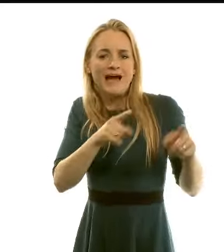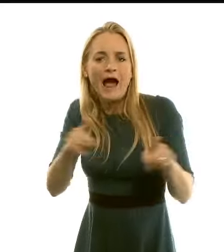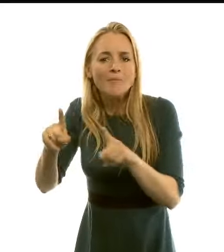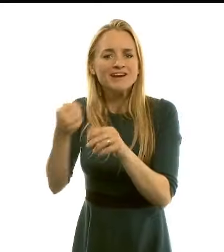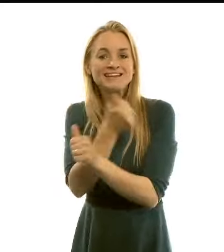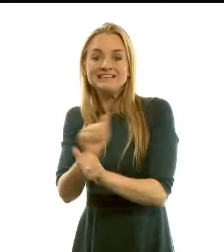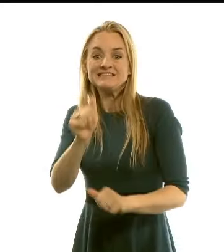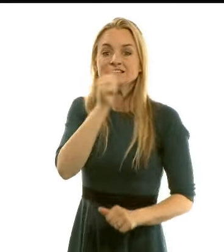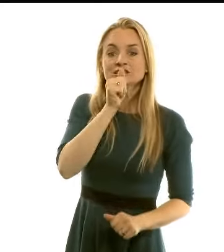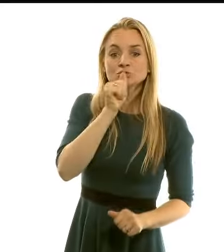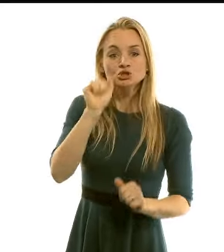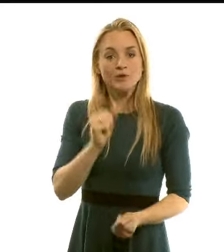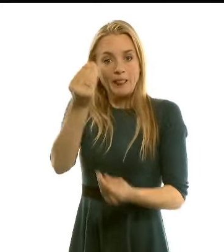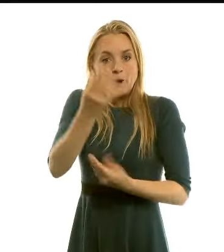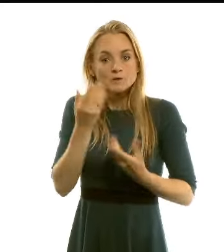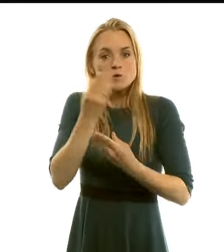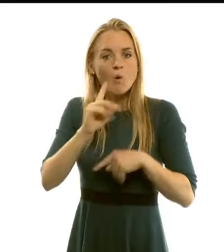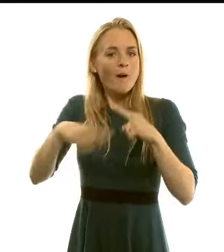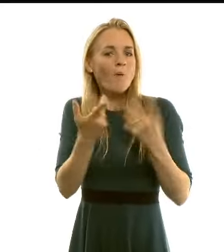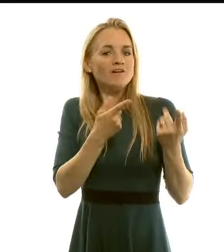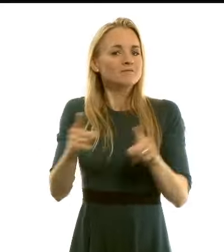in the future? Yeah, spoil it, Jon.